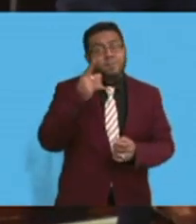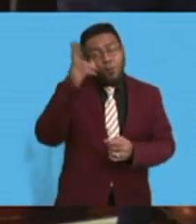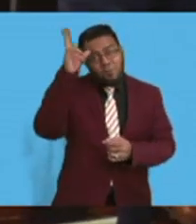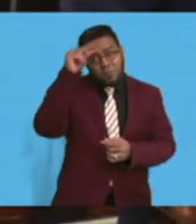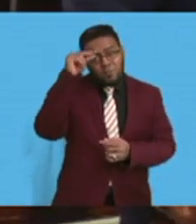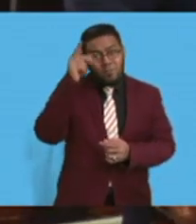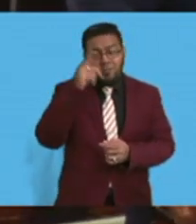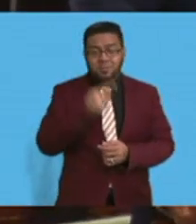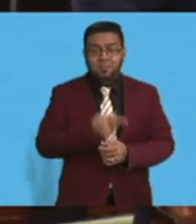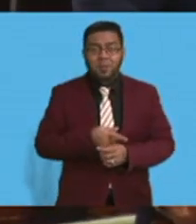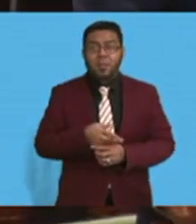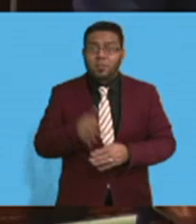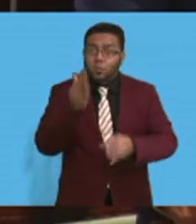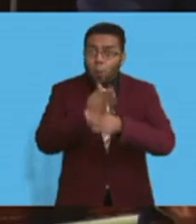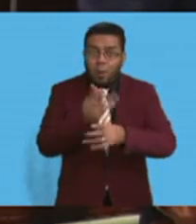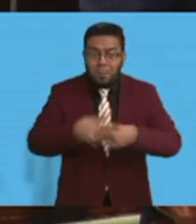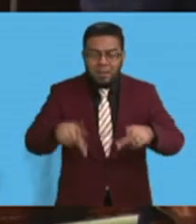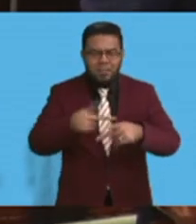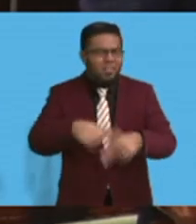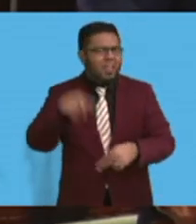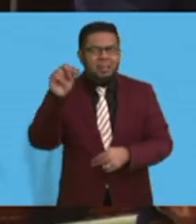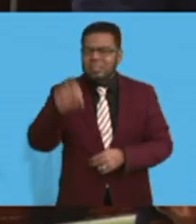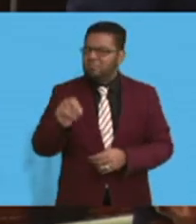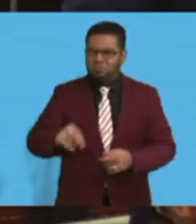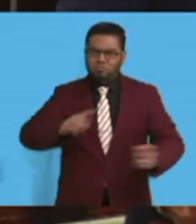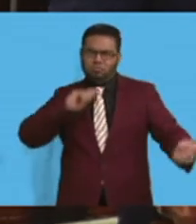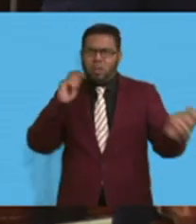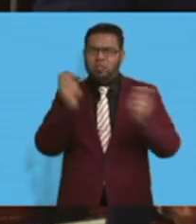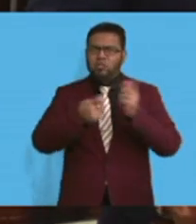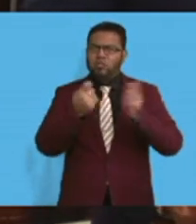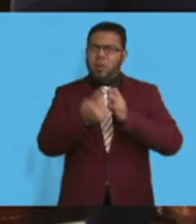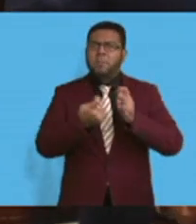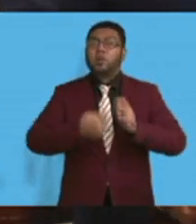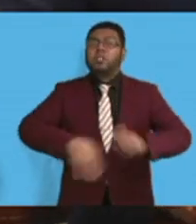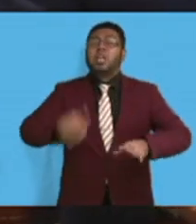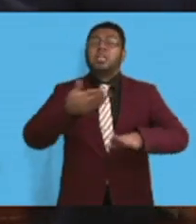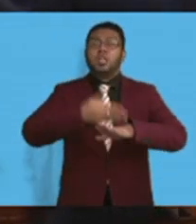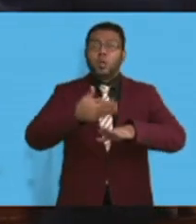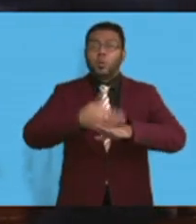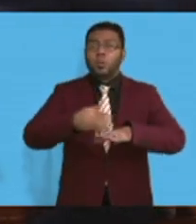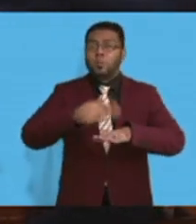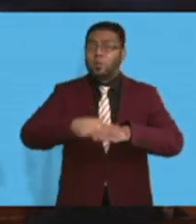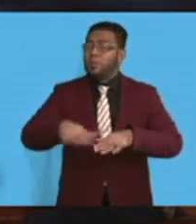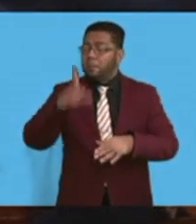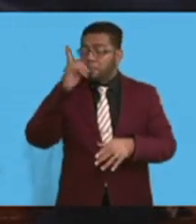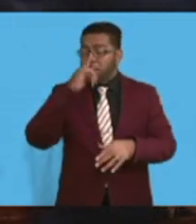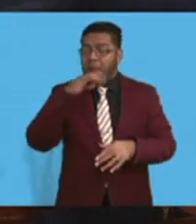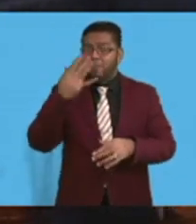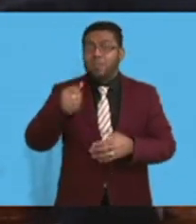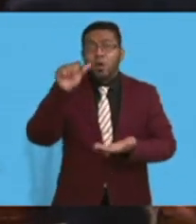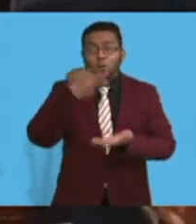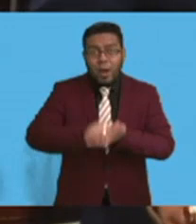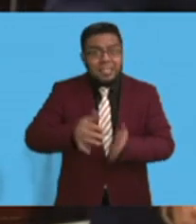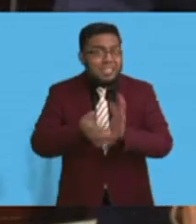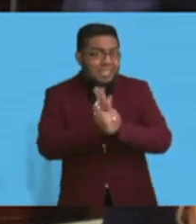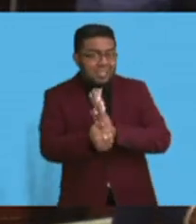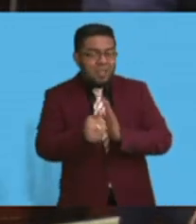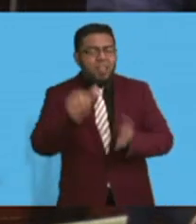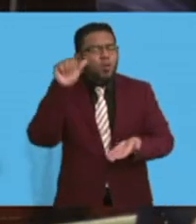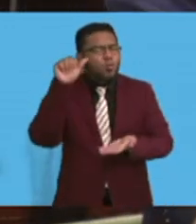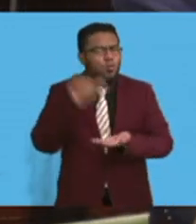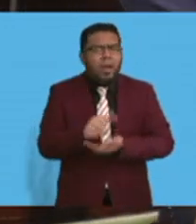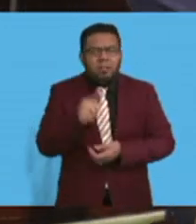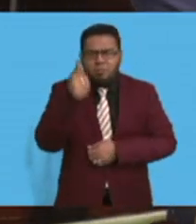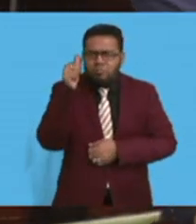as workplace demands change and as new industries come to Fiji, so that our people have the right skills and the right knowledge to maximize their